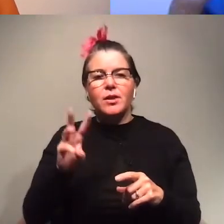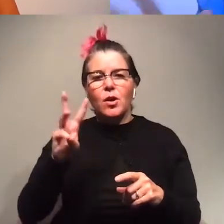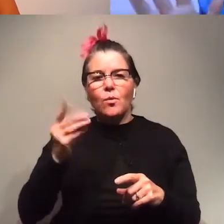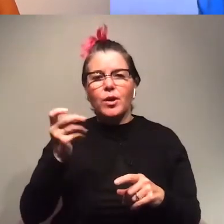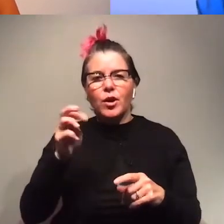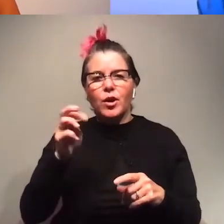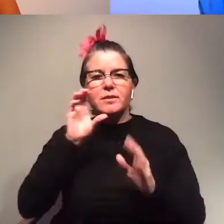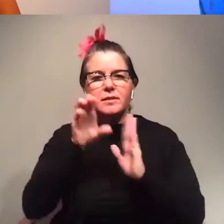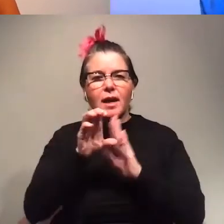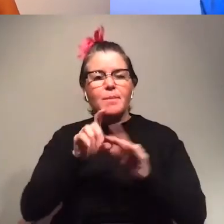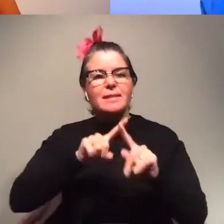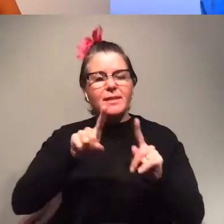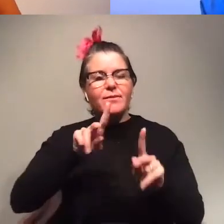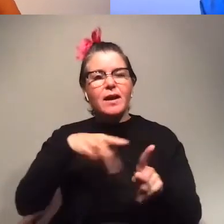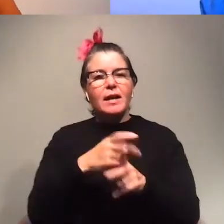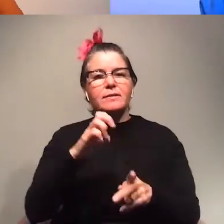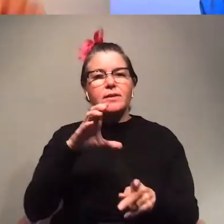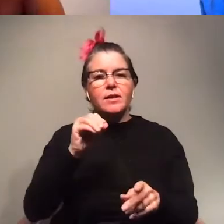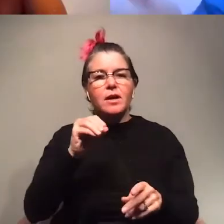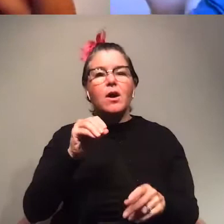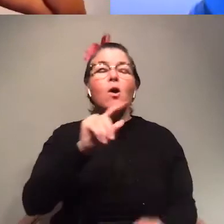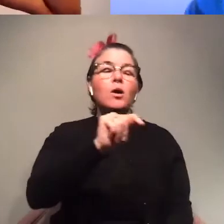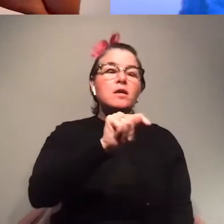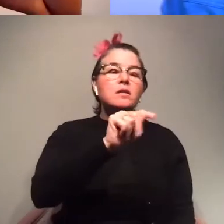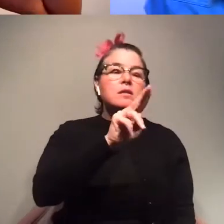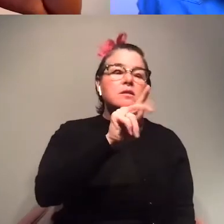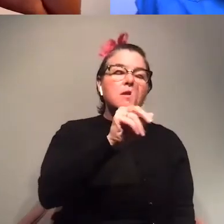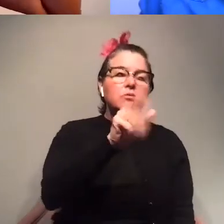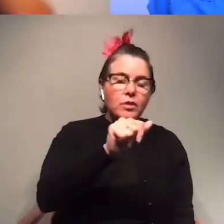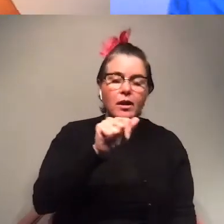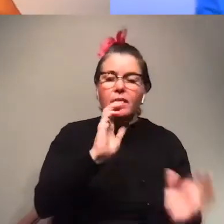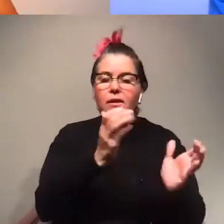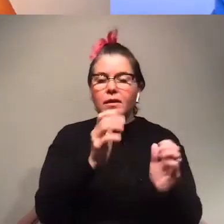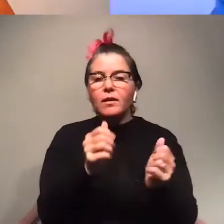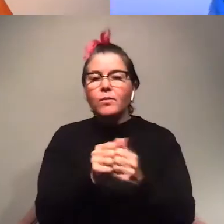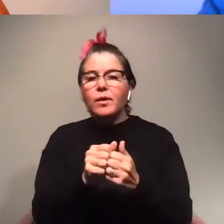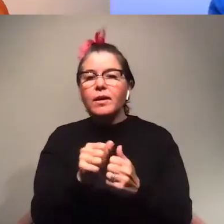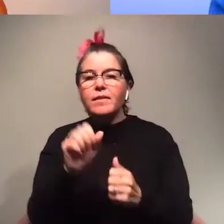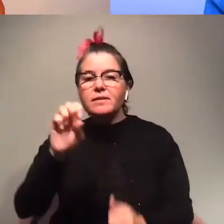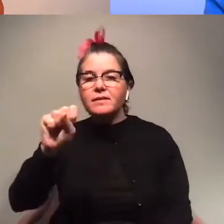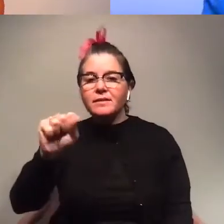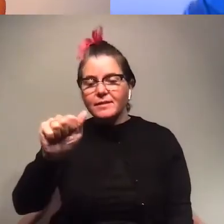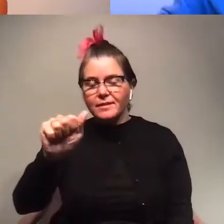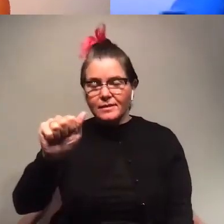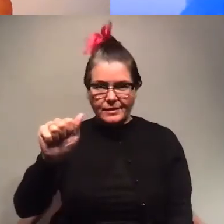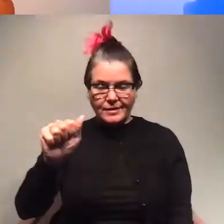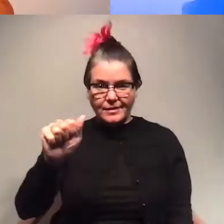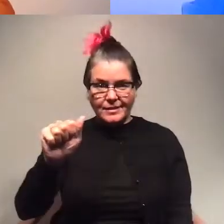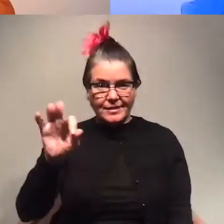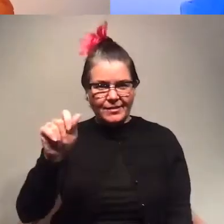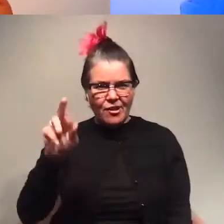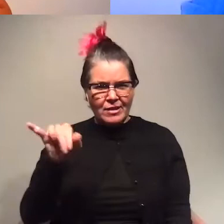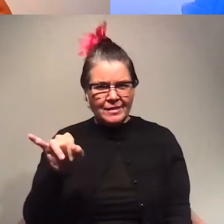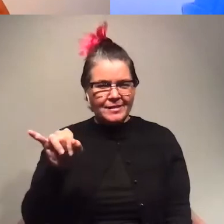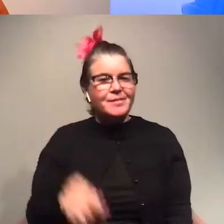different types of ecosystems. Oh, you mean like the tundra versus like the safari? Oh. I